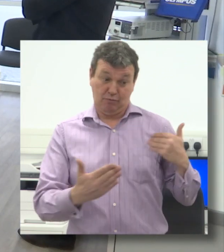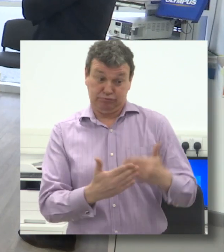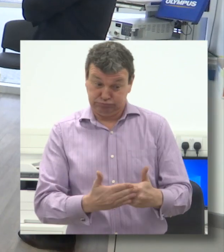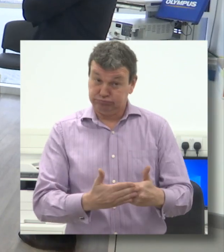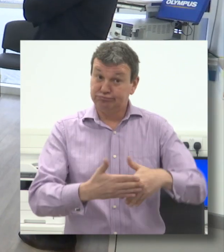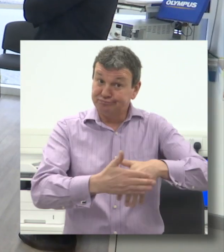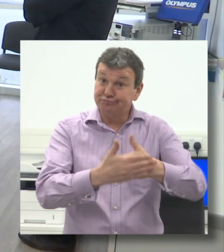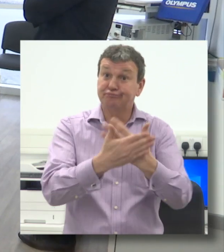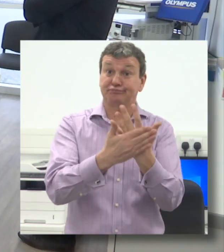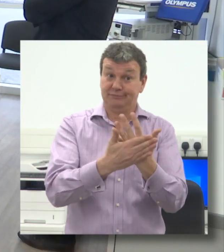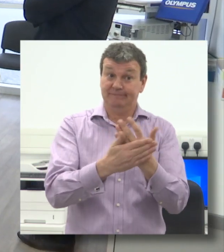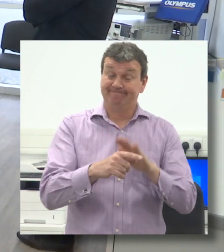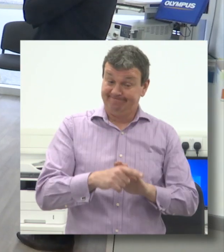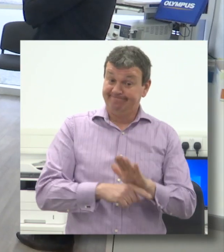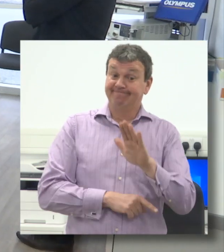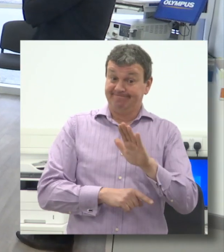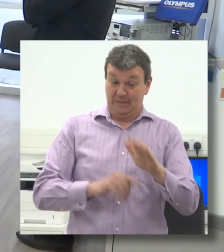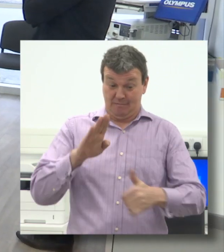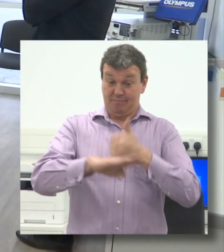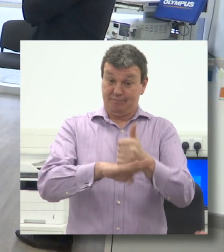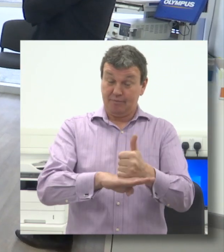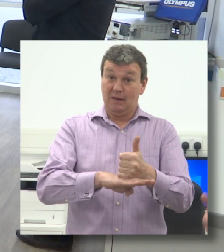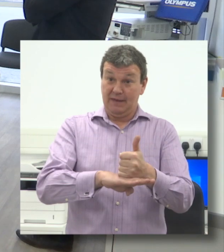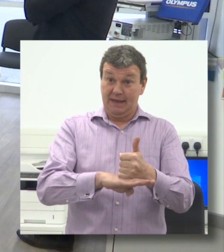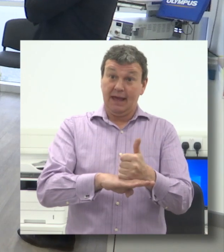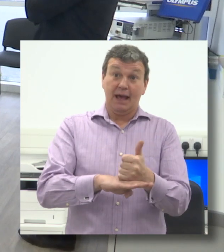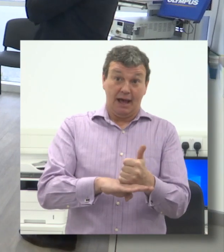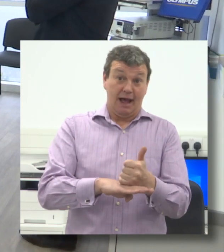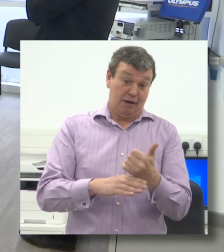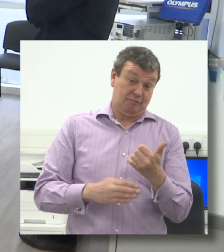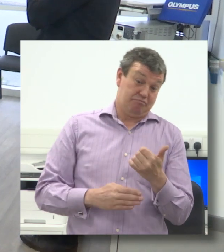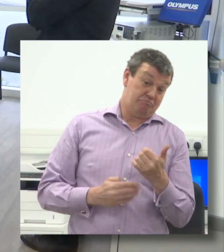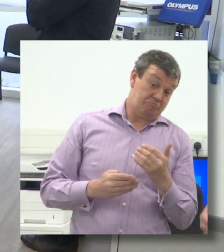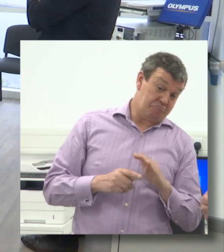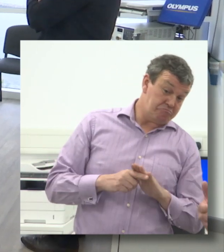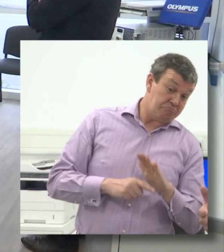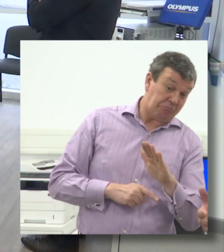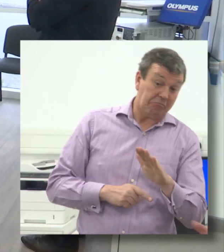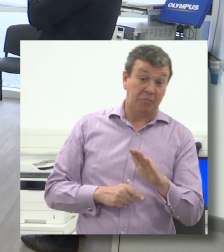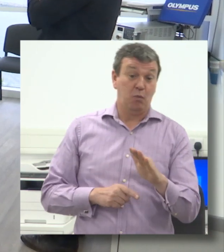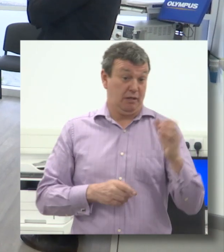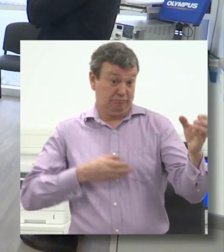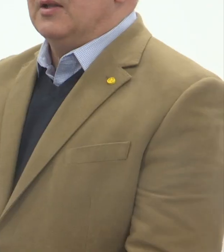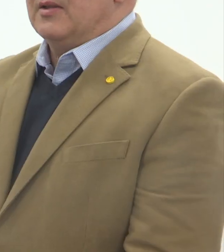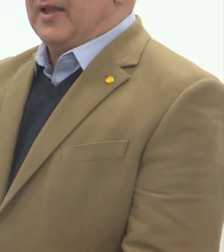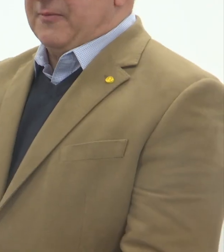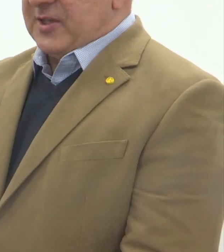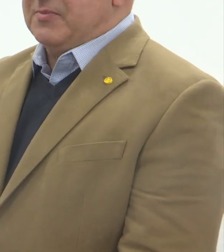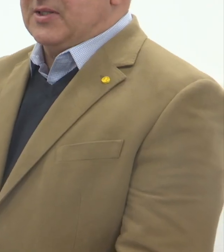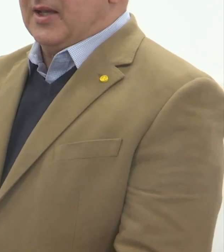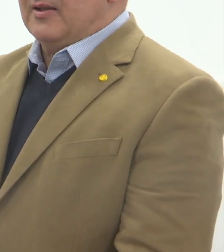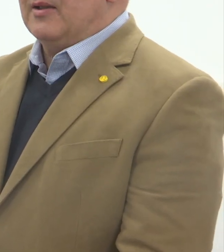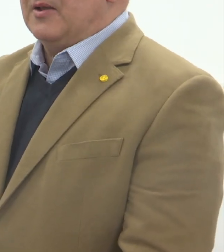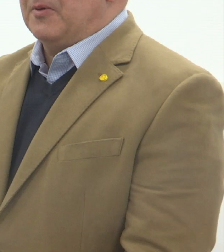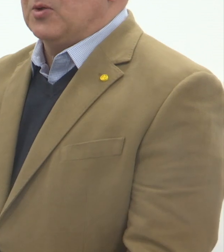this place, and hopefully soon they will have the right manpower to actually maximize their